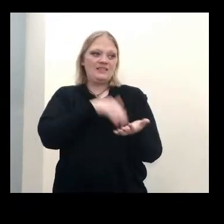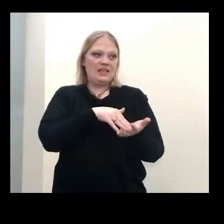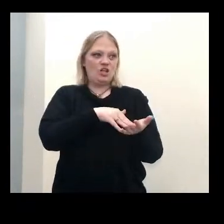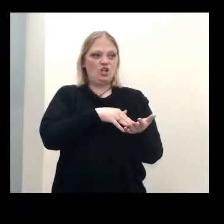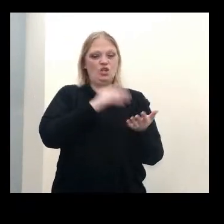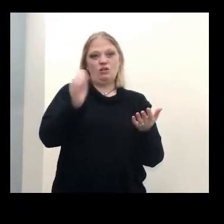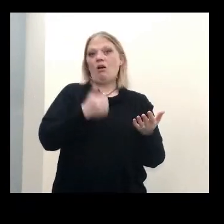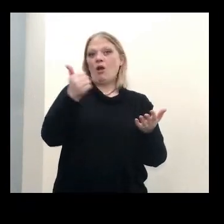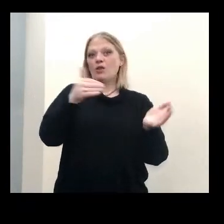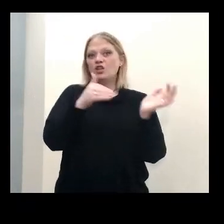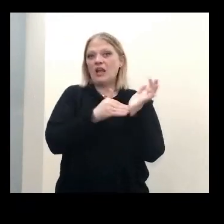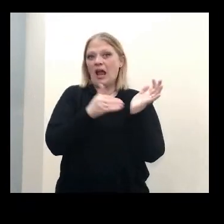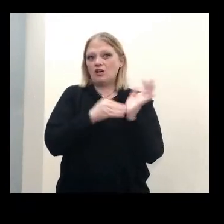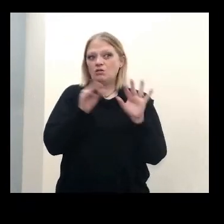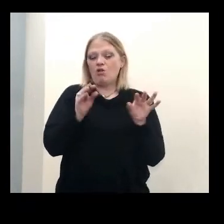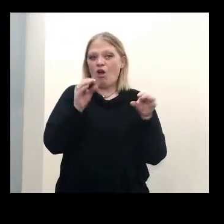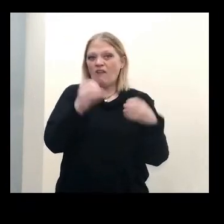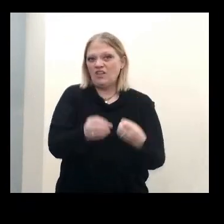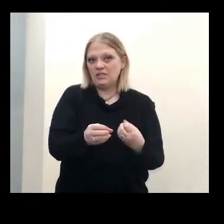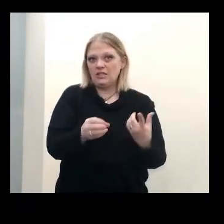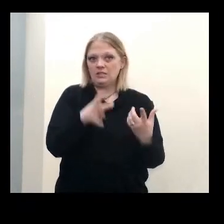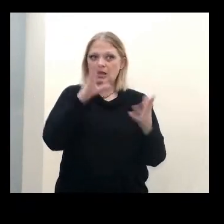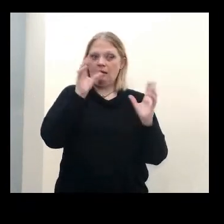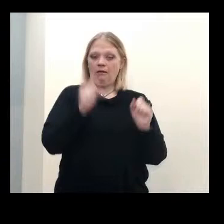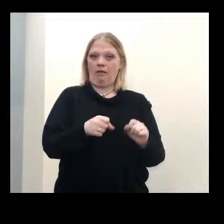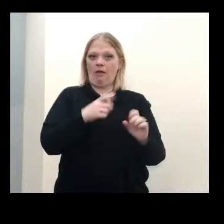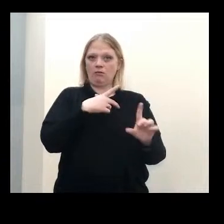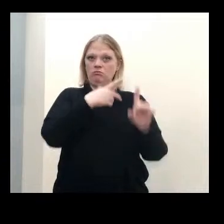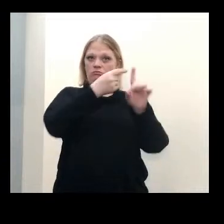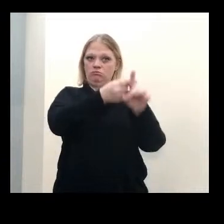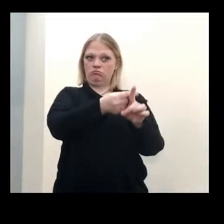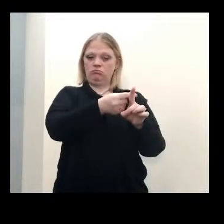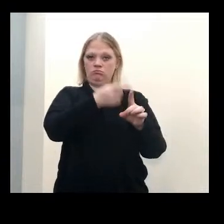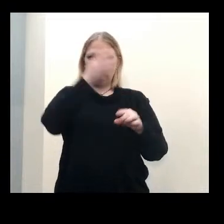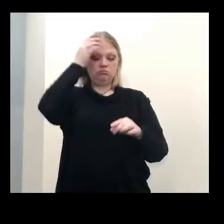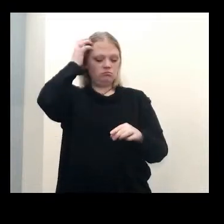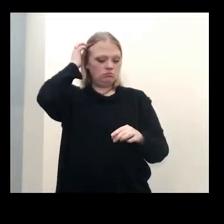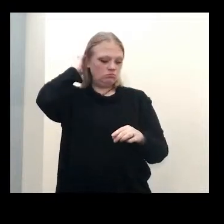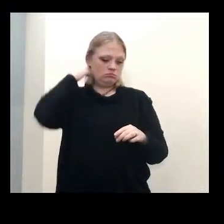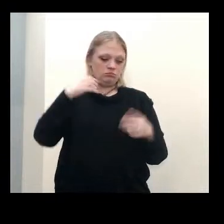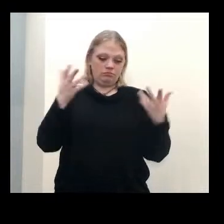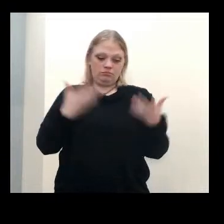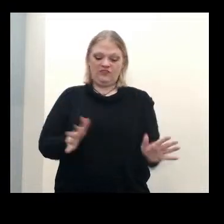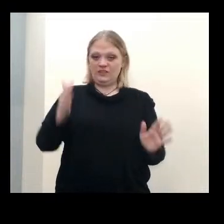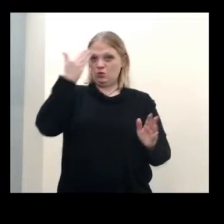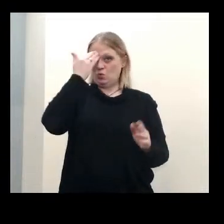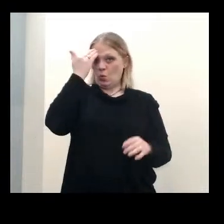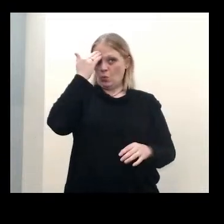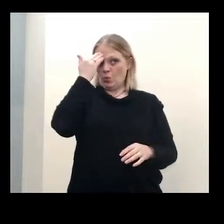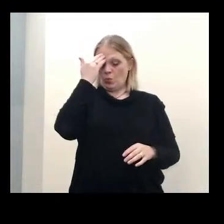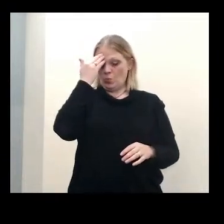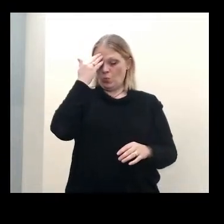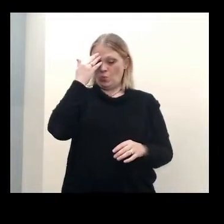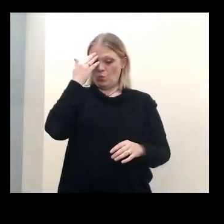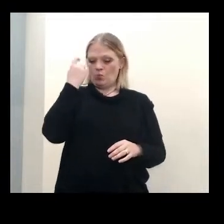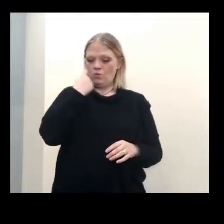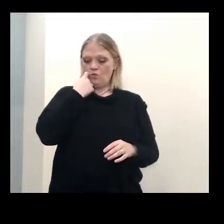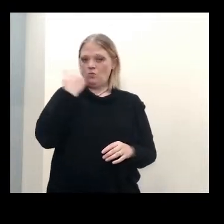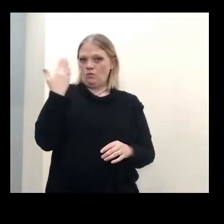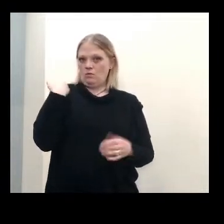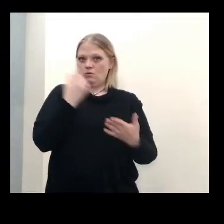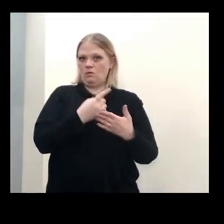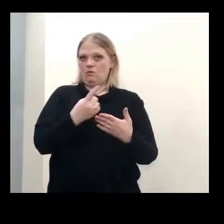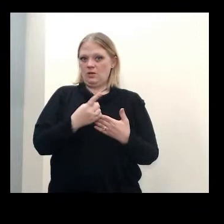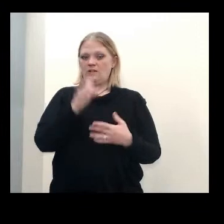other doctors' offices that can deliver the doses. I do know that in the past week, as I said,